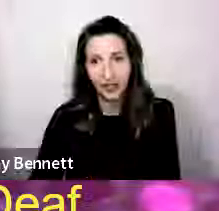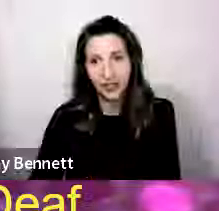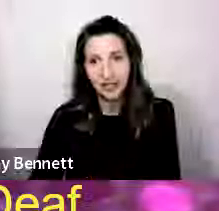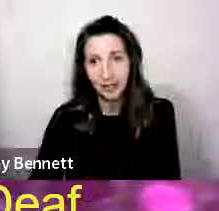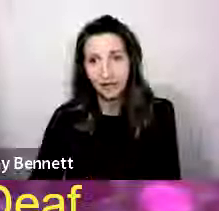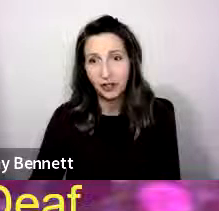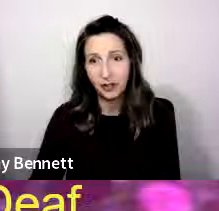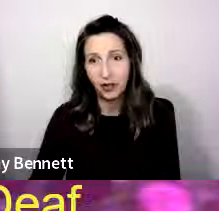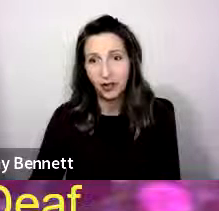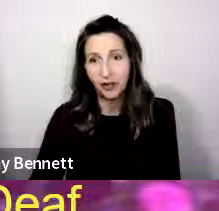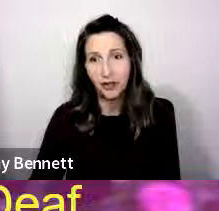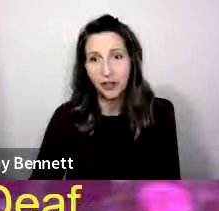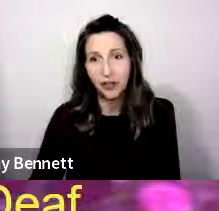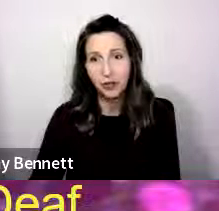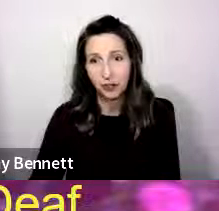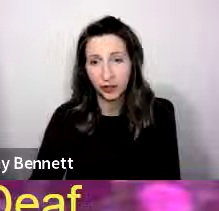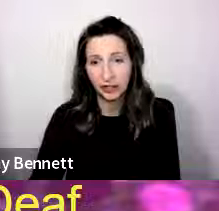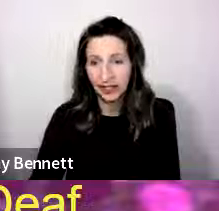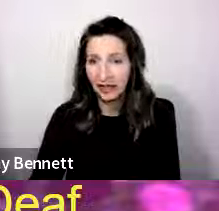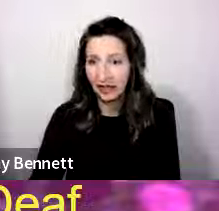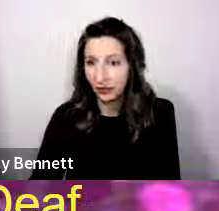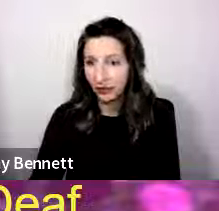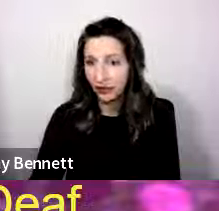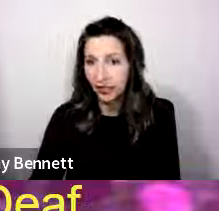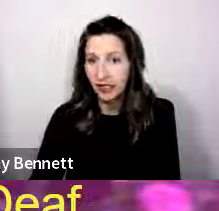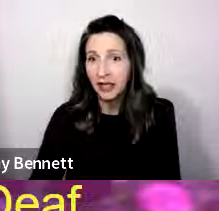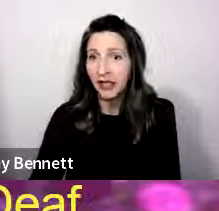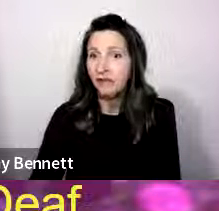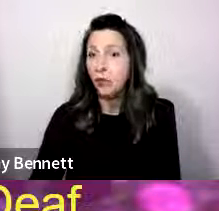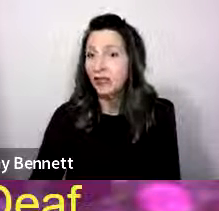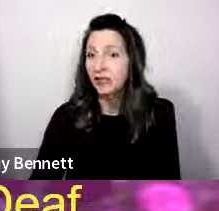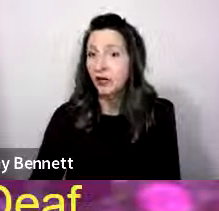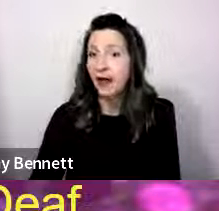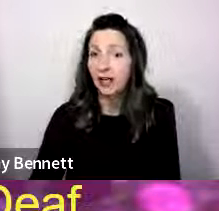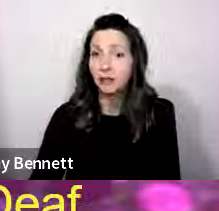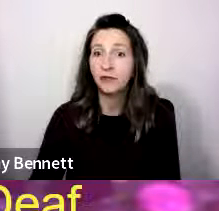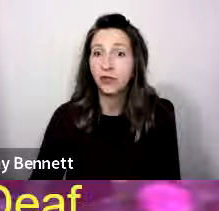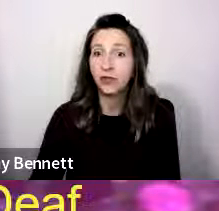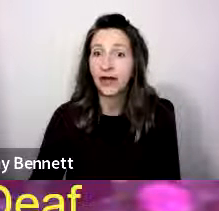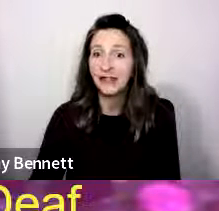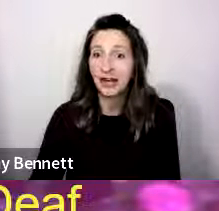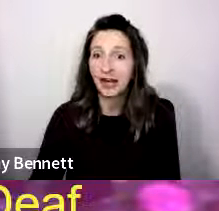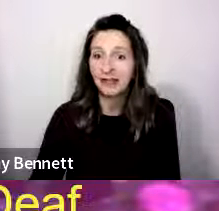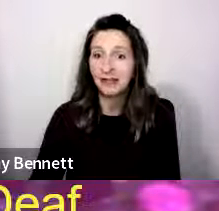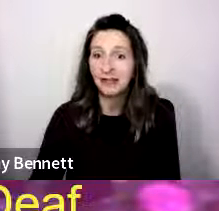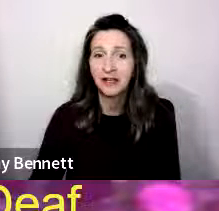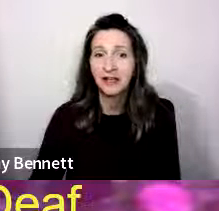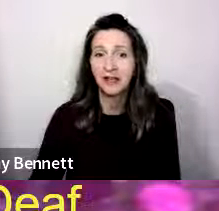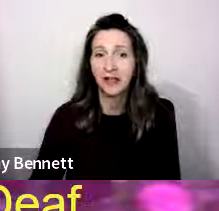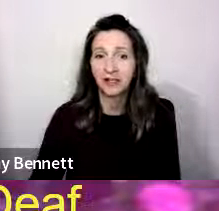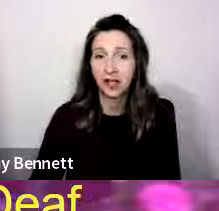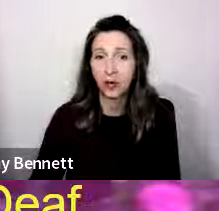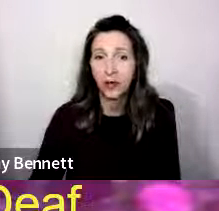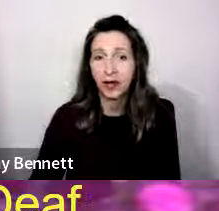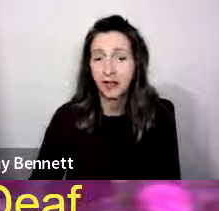Okay, so I know that some of you are a little bit new to learning sign language. If you want us to go back and review any signs,